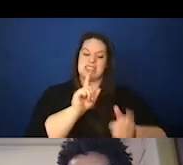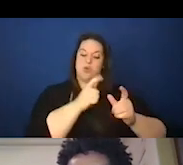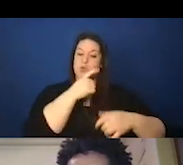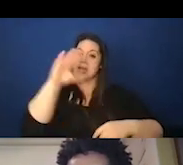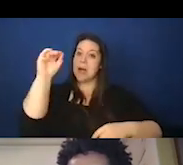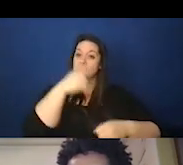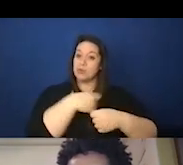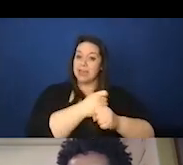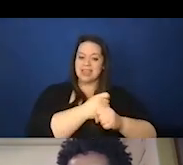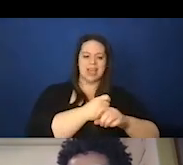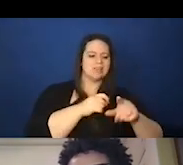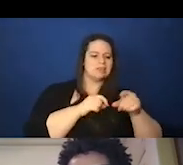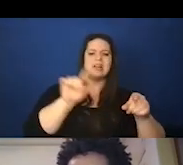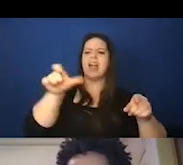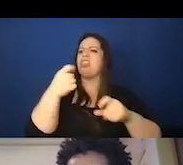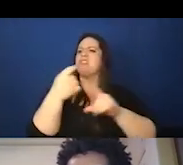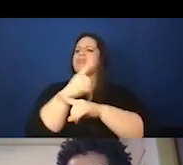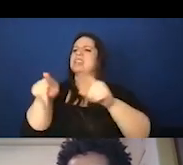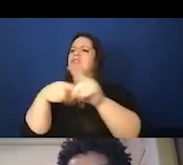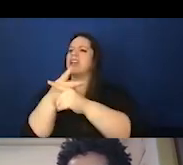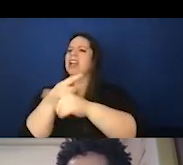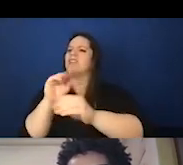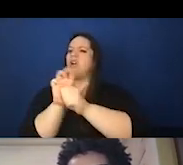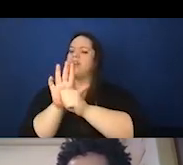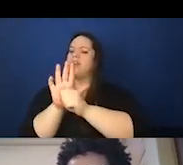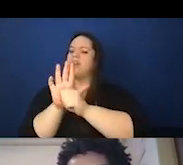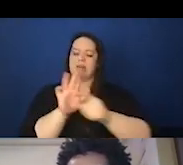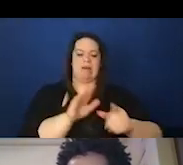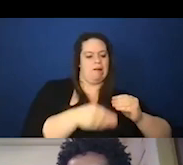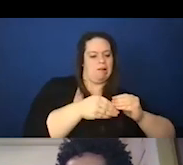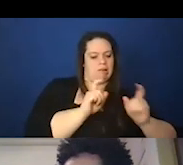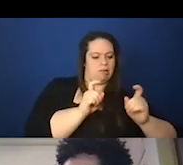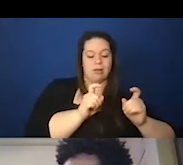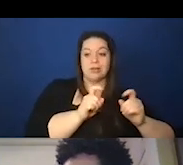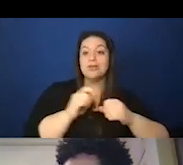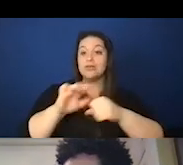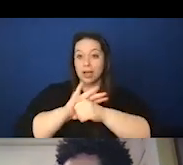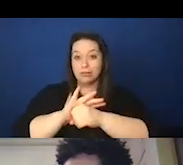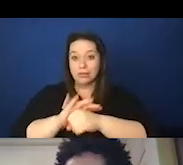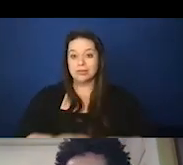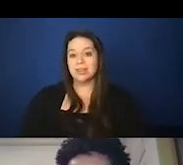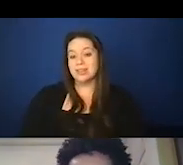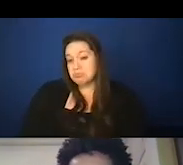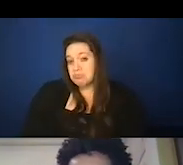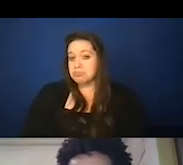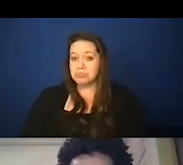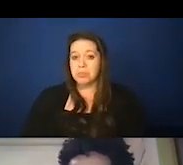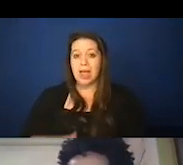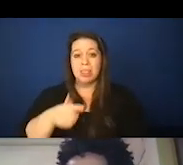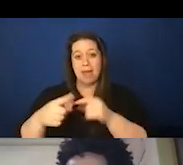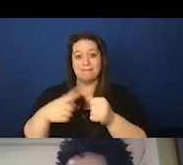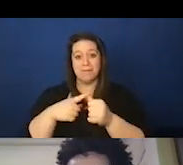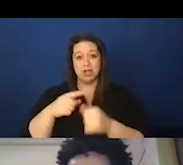that covers the variants that we're talking about. Knowing that in the main, you still get some protection from